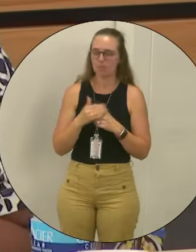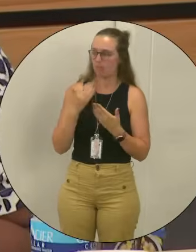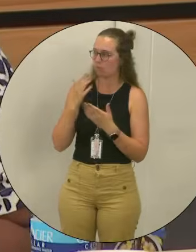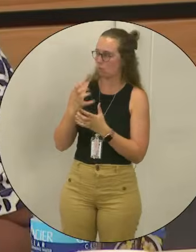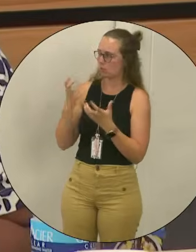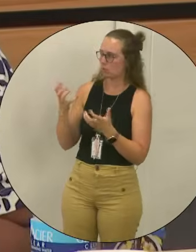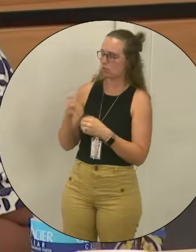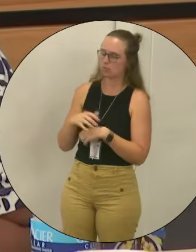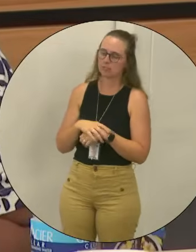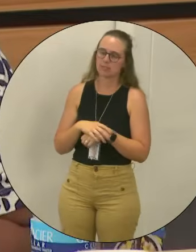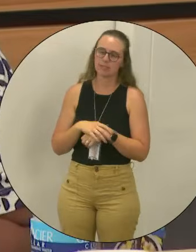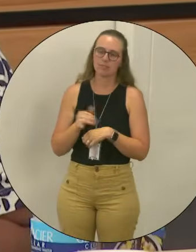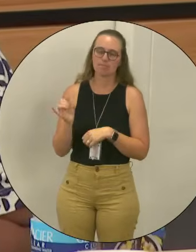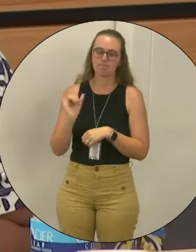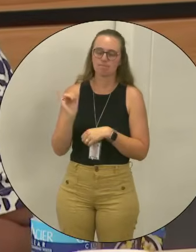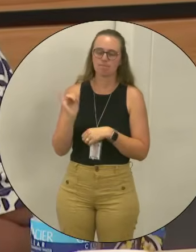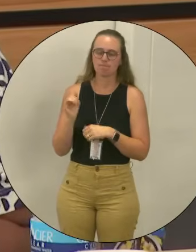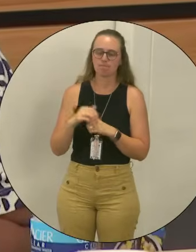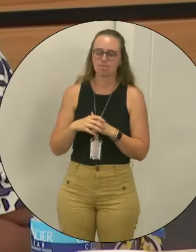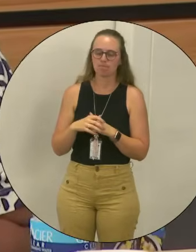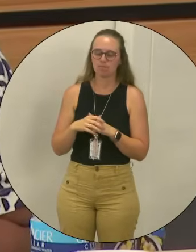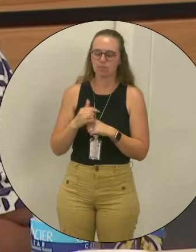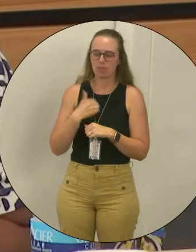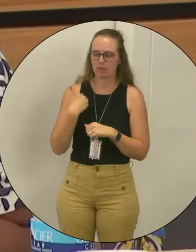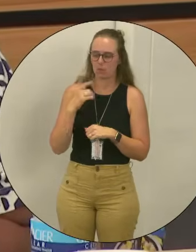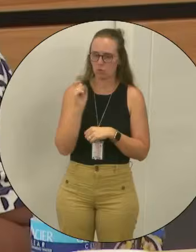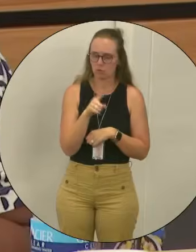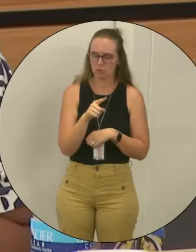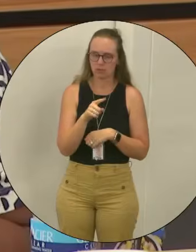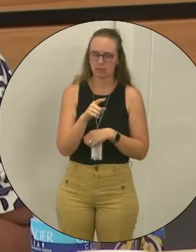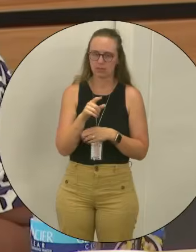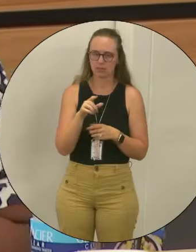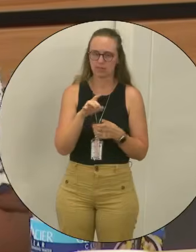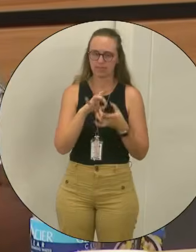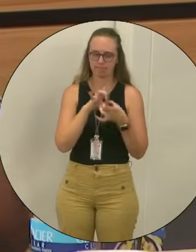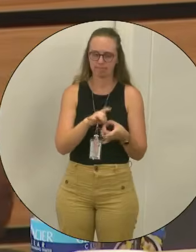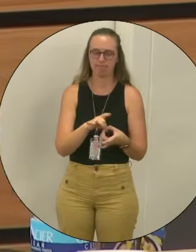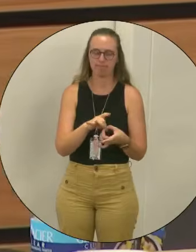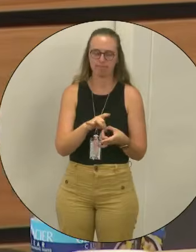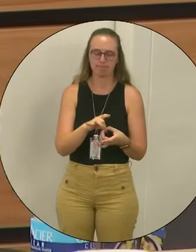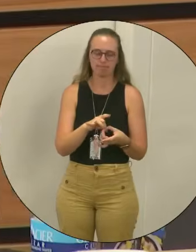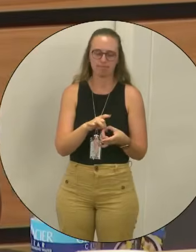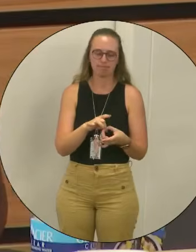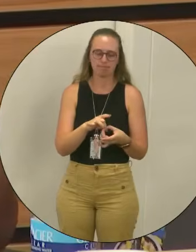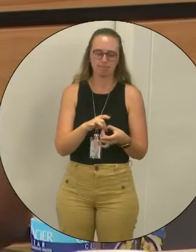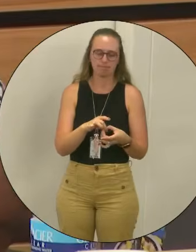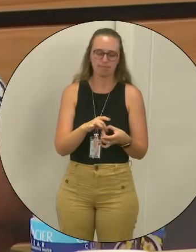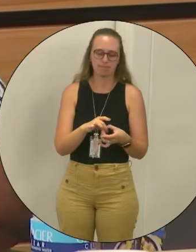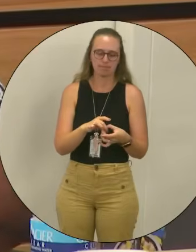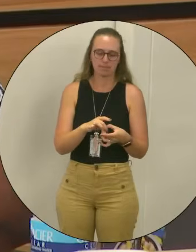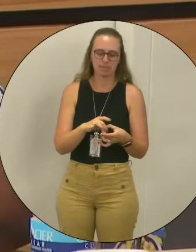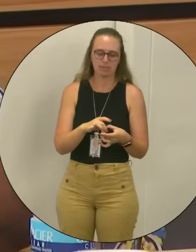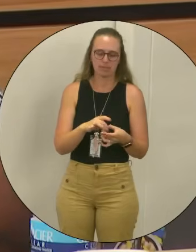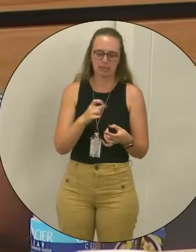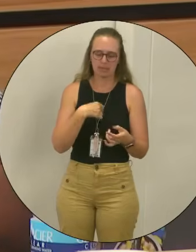so much. And I had questions around, I got my